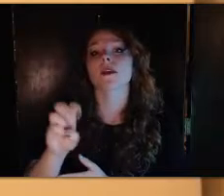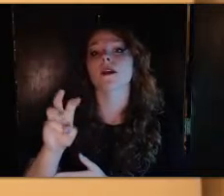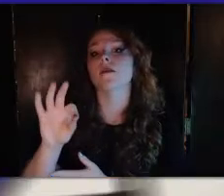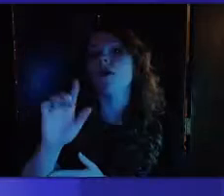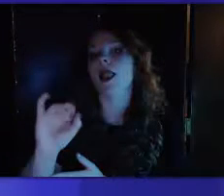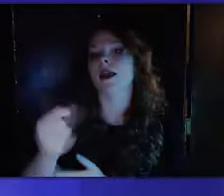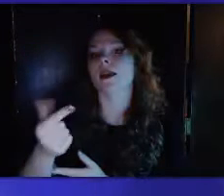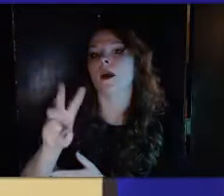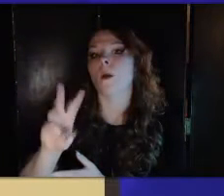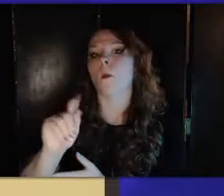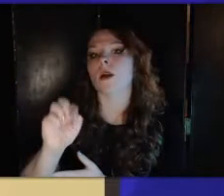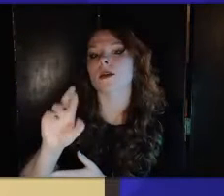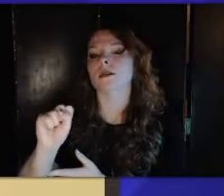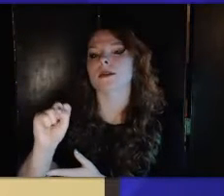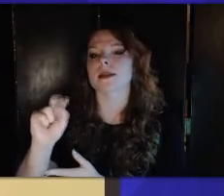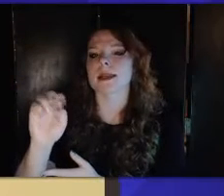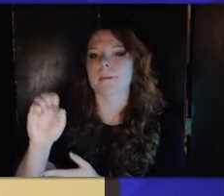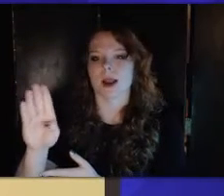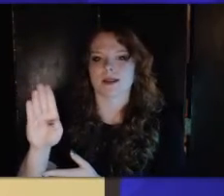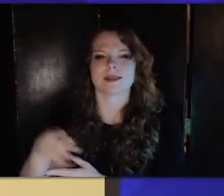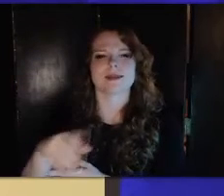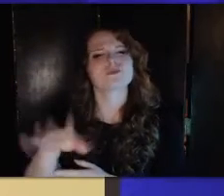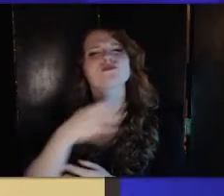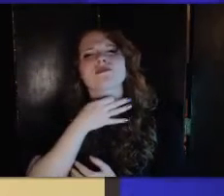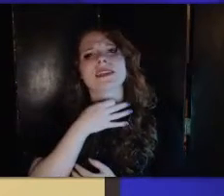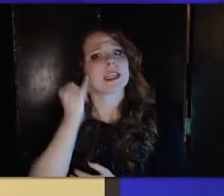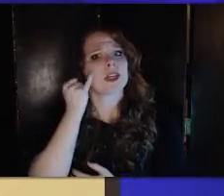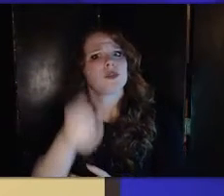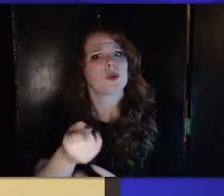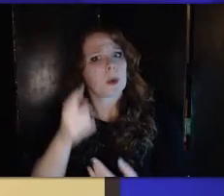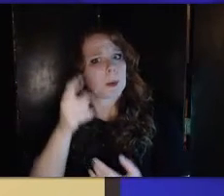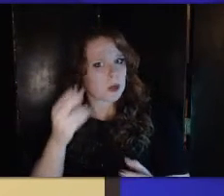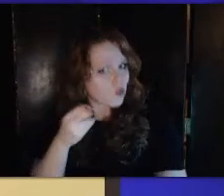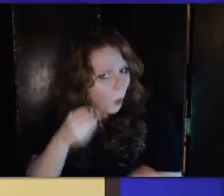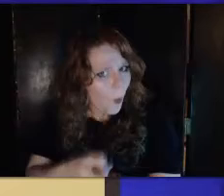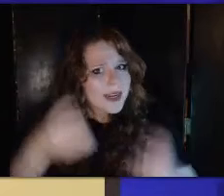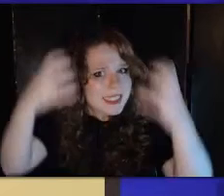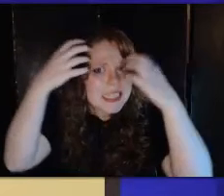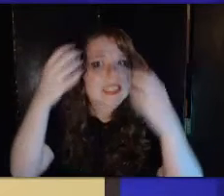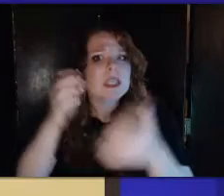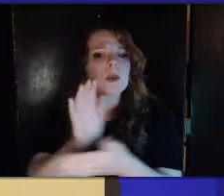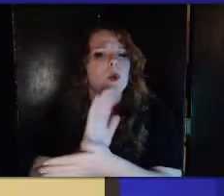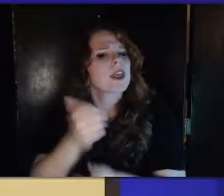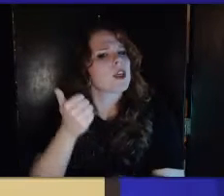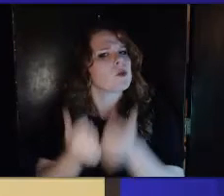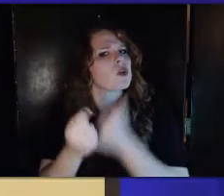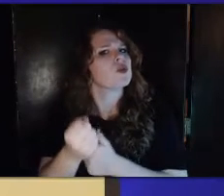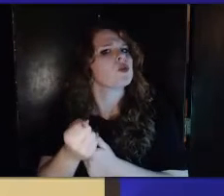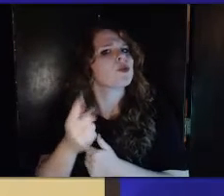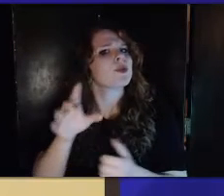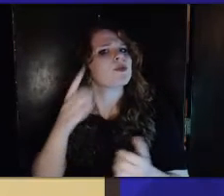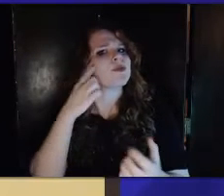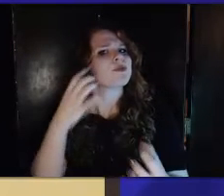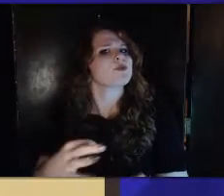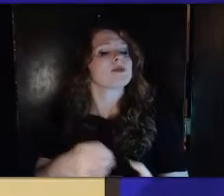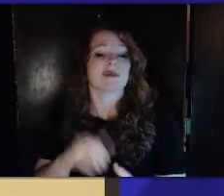in Nebraska, and she wants us to ask you, if you could be in a Disney movie, which would you pick?